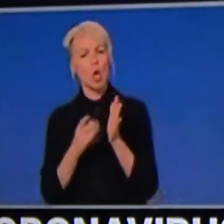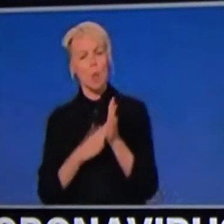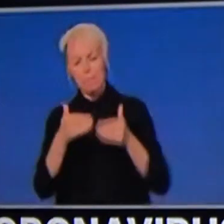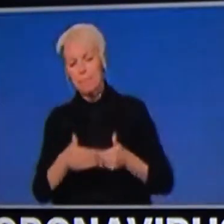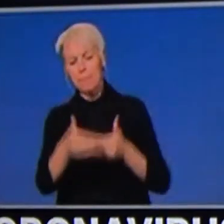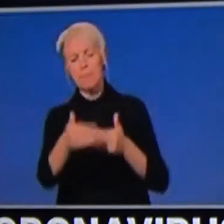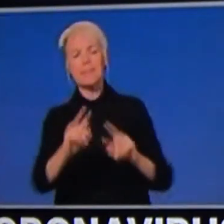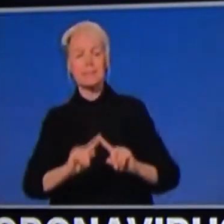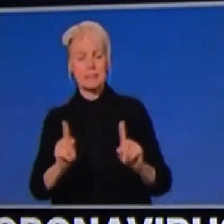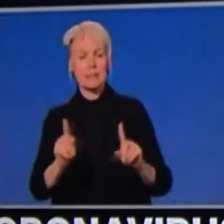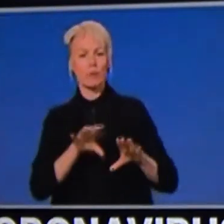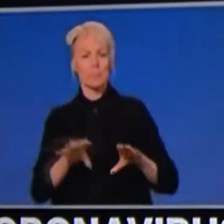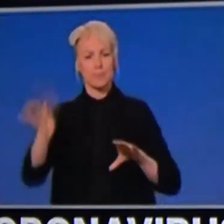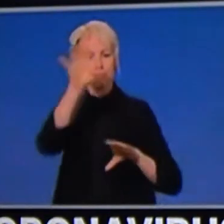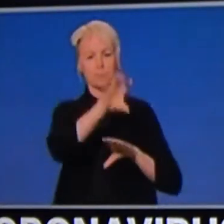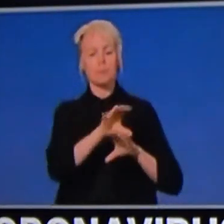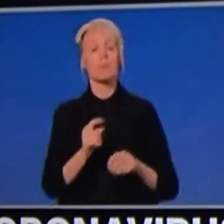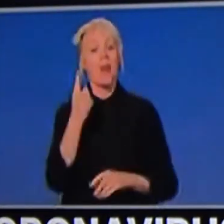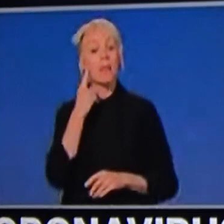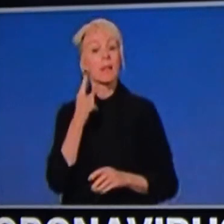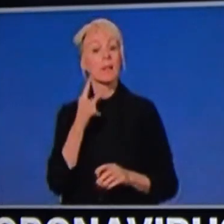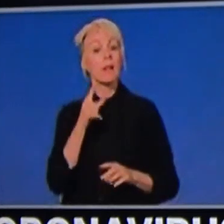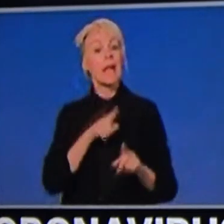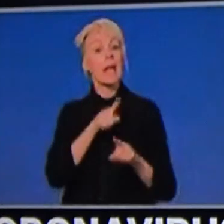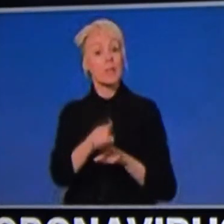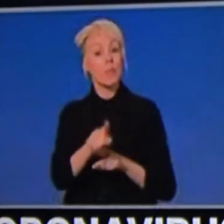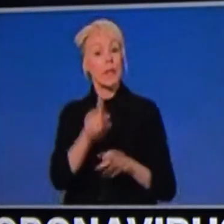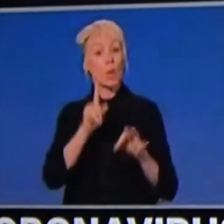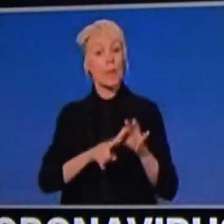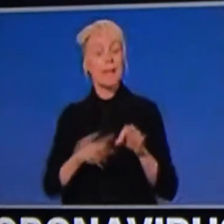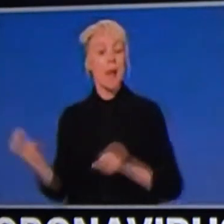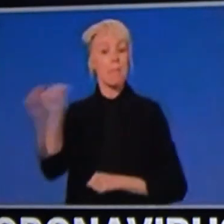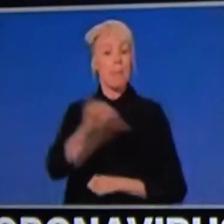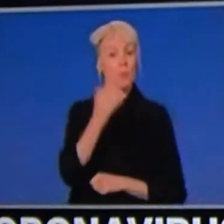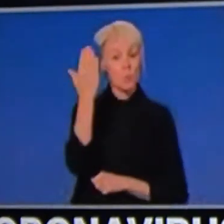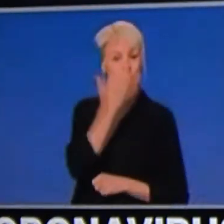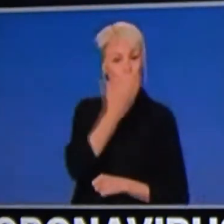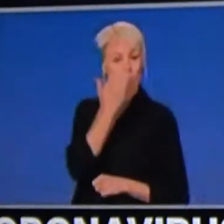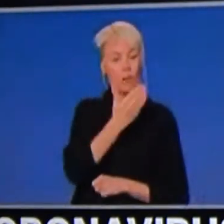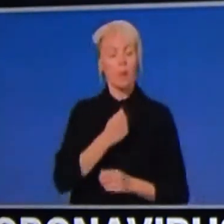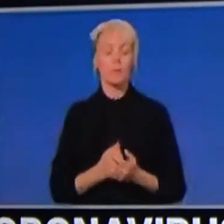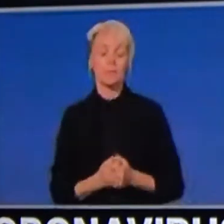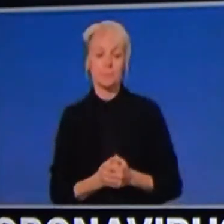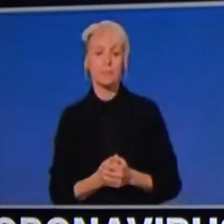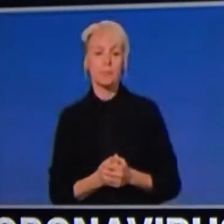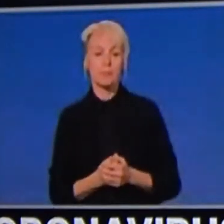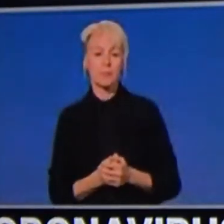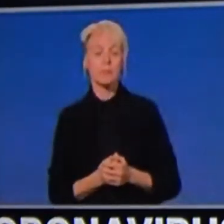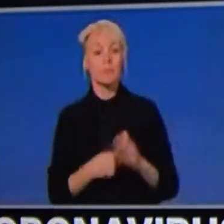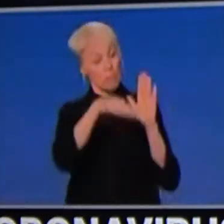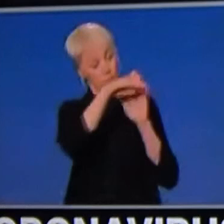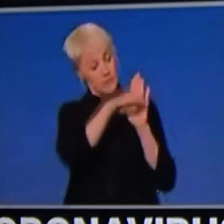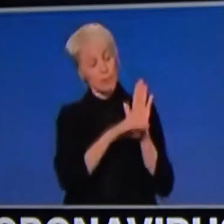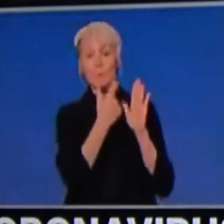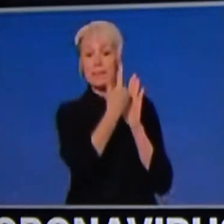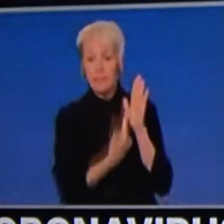Queensland is coming back, I think, next week, and states will move at different times. I think what you see in these principles is an understanding